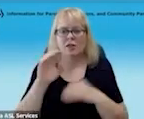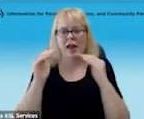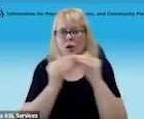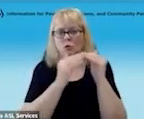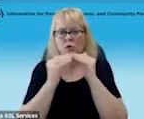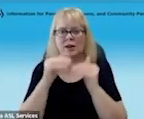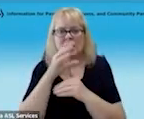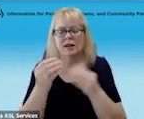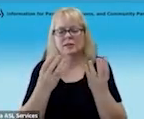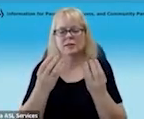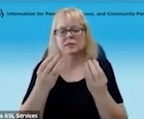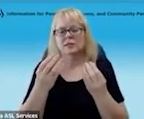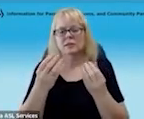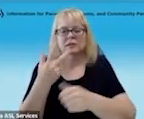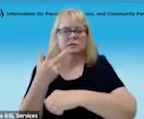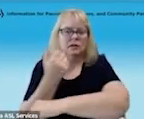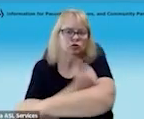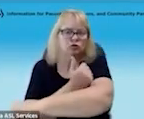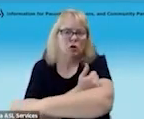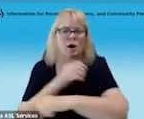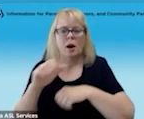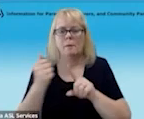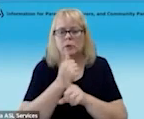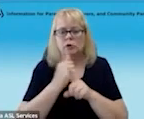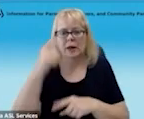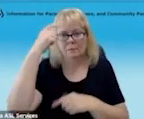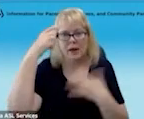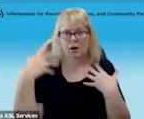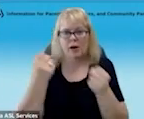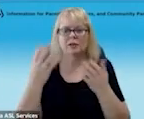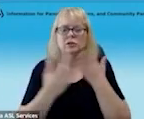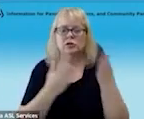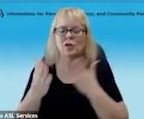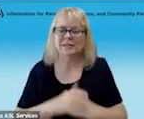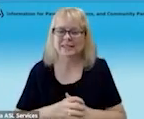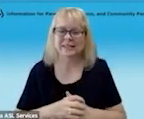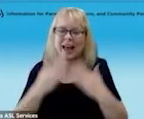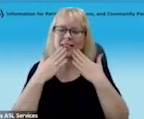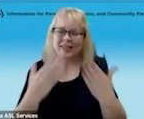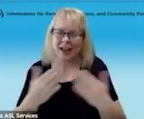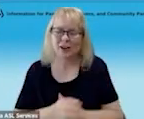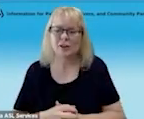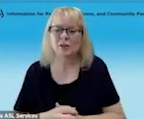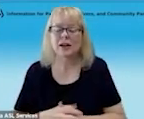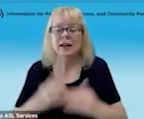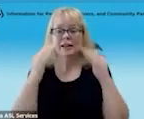advisor in the Office of Behavioral Health Equity at the Substance Abuse and Mental Health Services Administration.